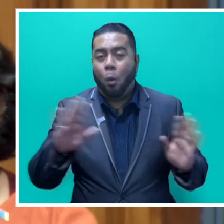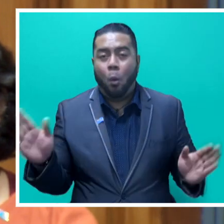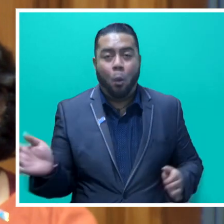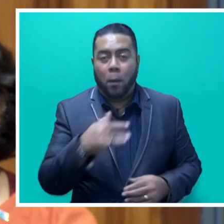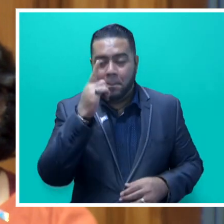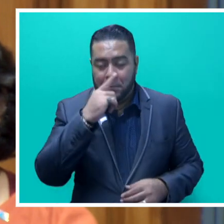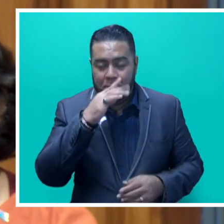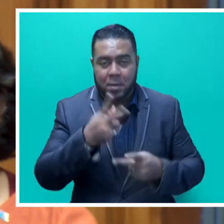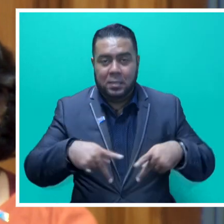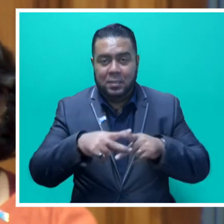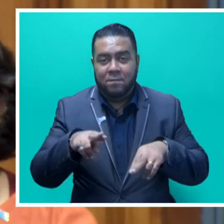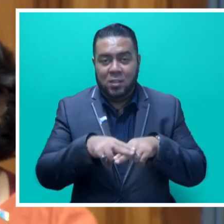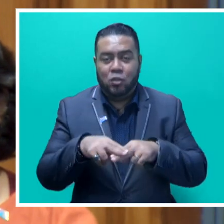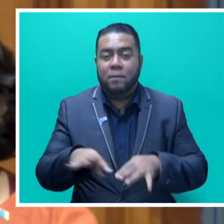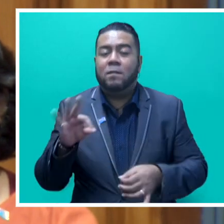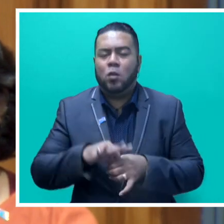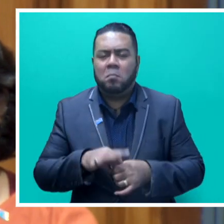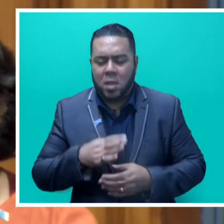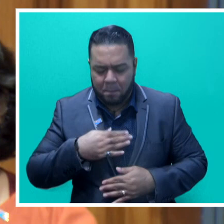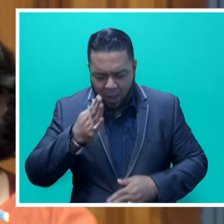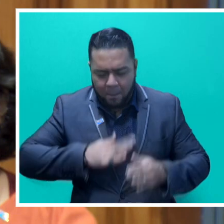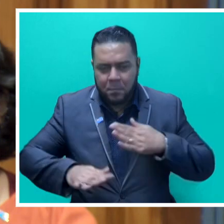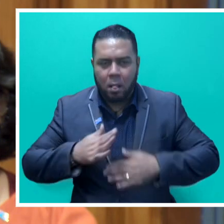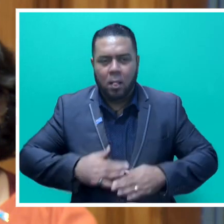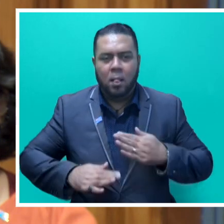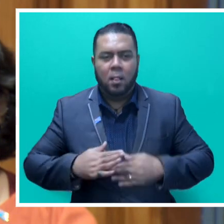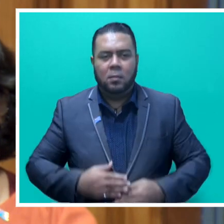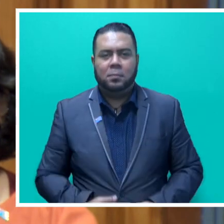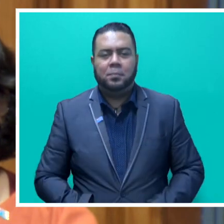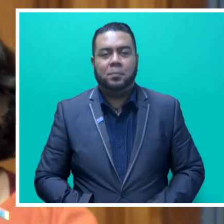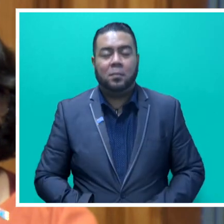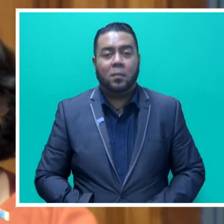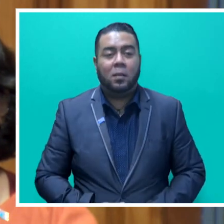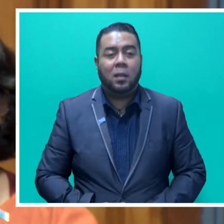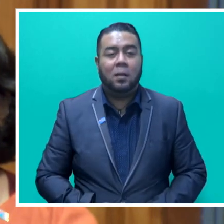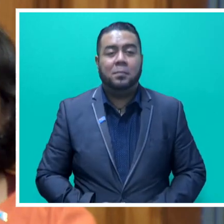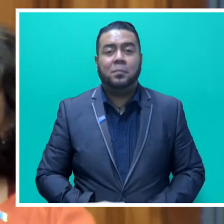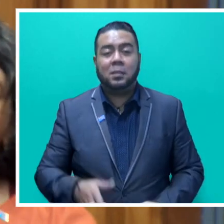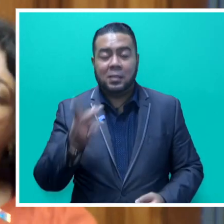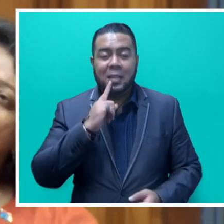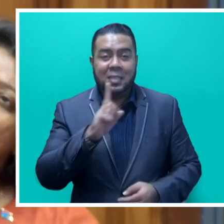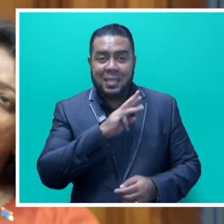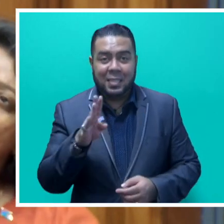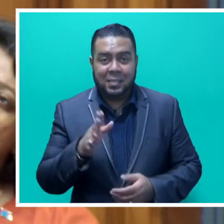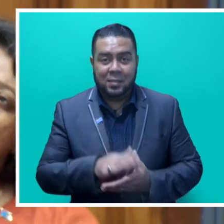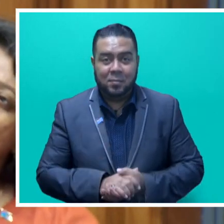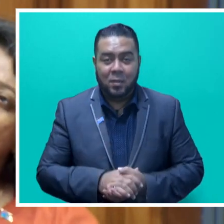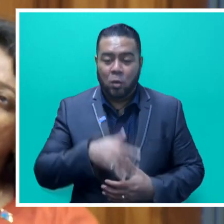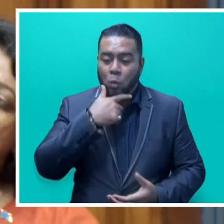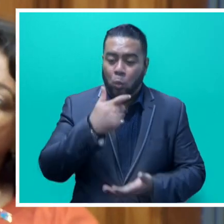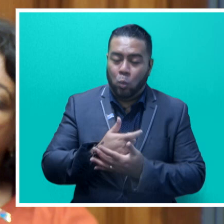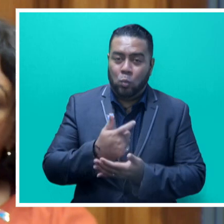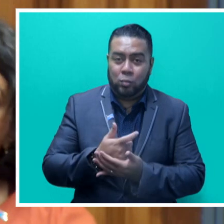they voted for me. I am truly humbled. There is a saying in the indigenous vernacular, Gorongoro and